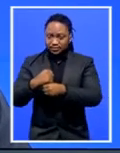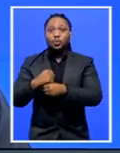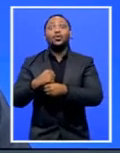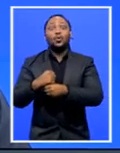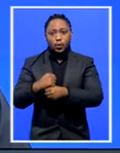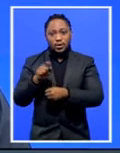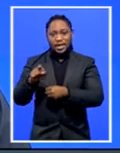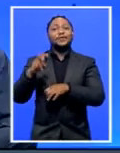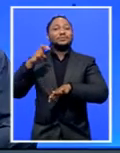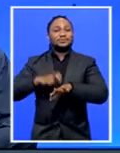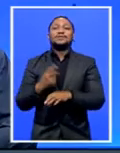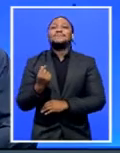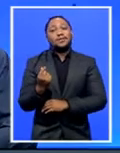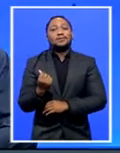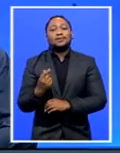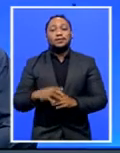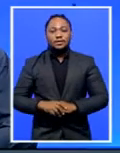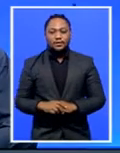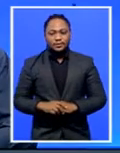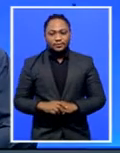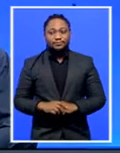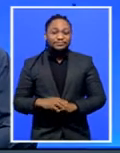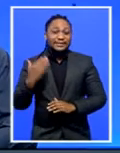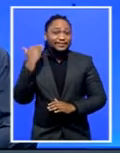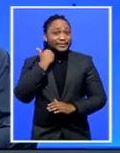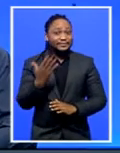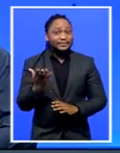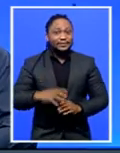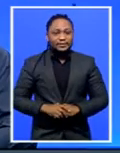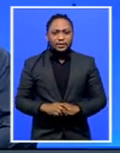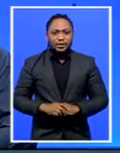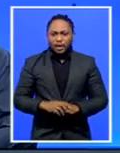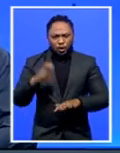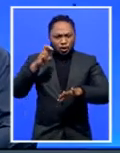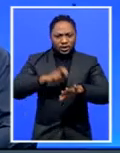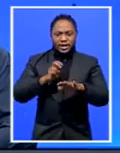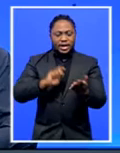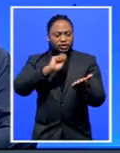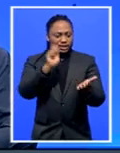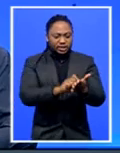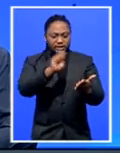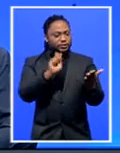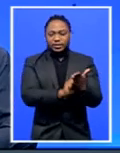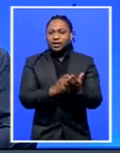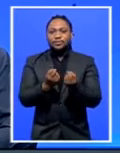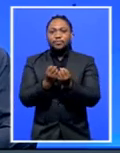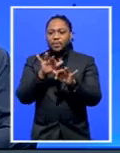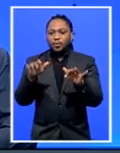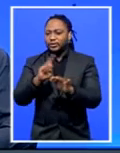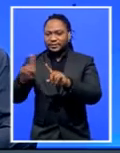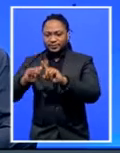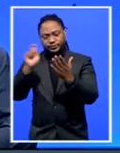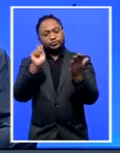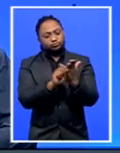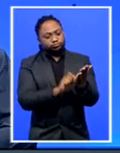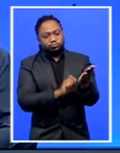in. Because I mean, you need a certain number of signatures as well to be actually registered at parties. Correct? You need